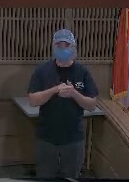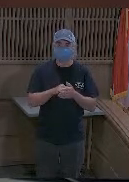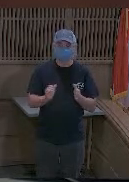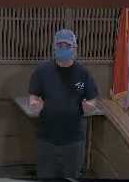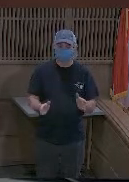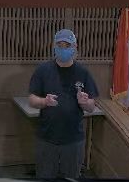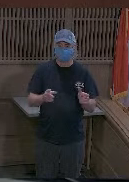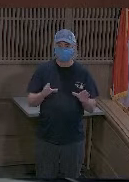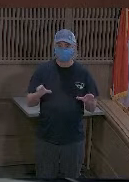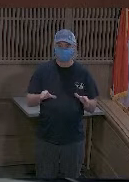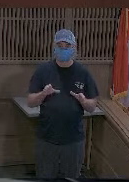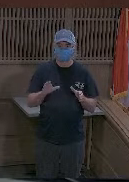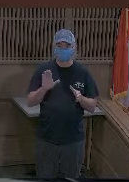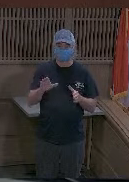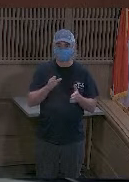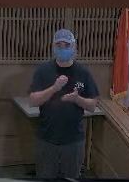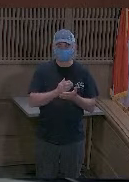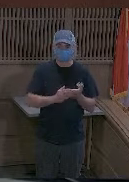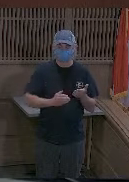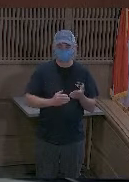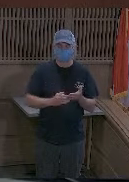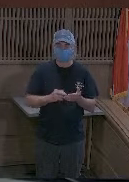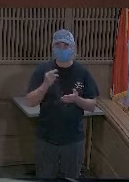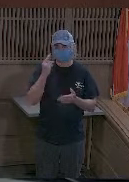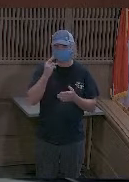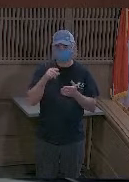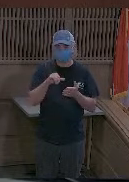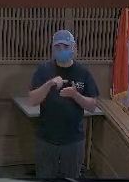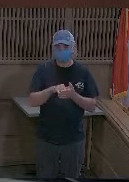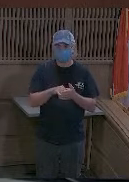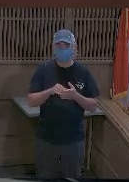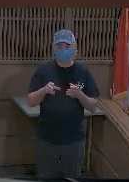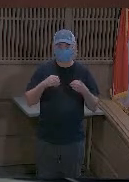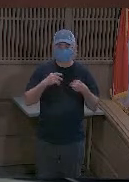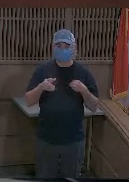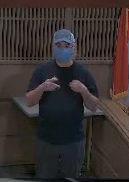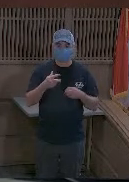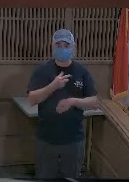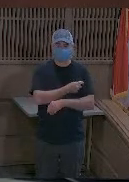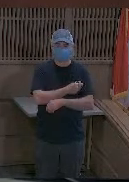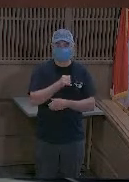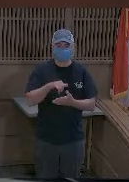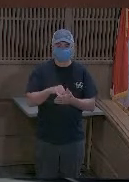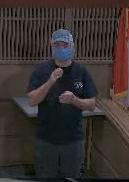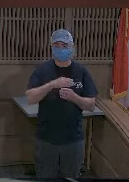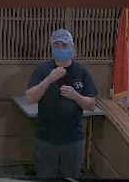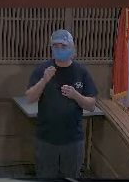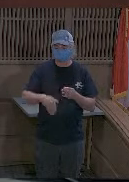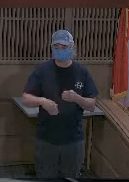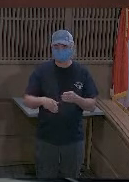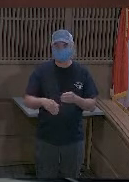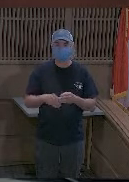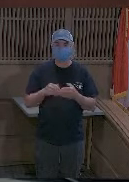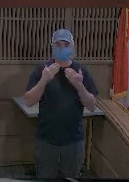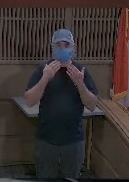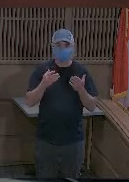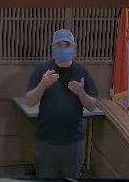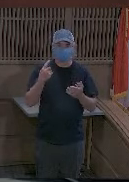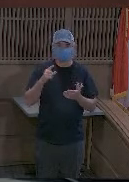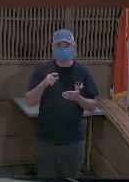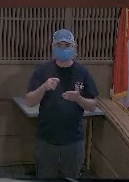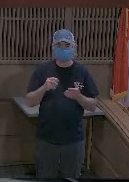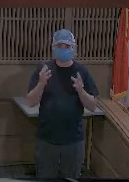you to do your part, reconsider, and get the shot. That ends our press briefing today. Have a great weekend. Thank